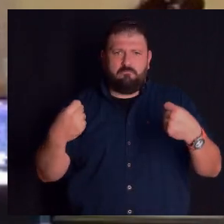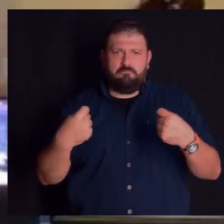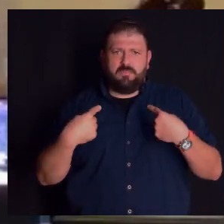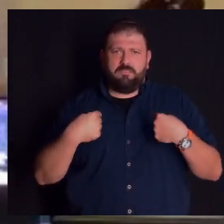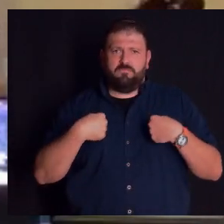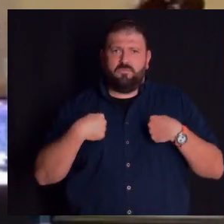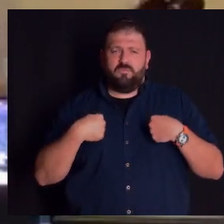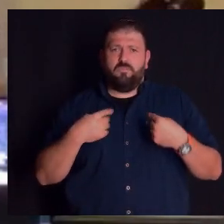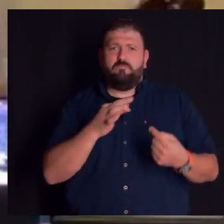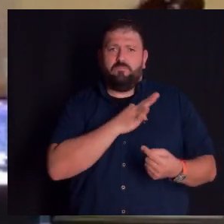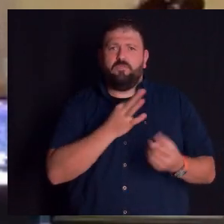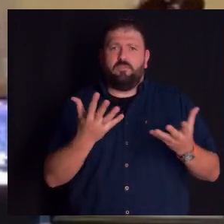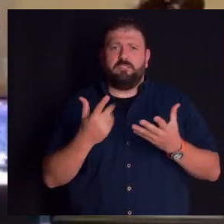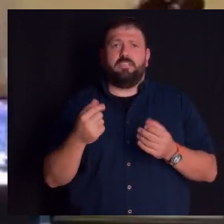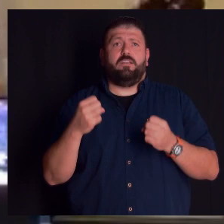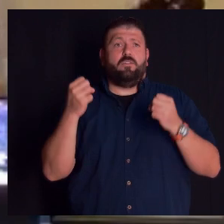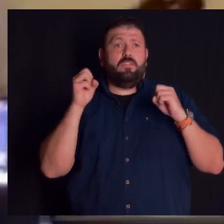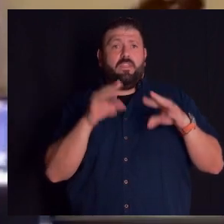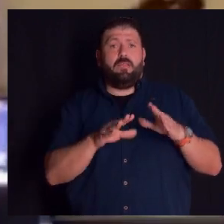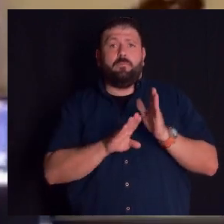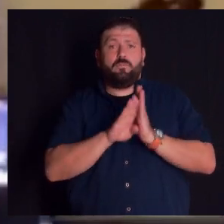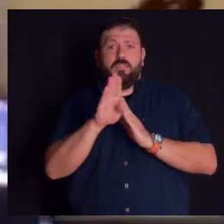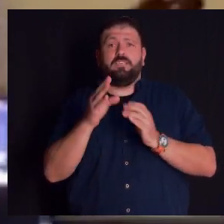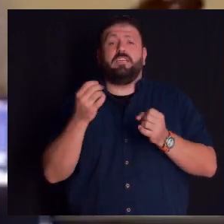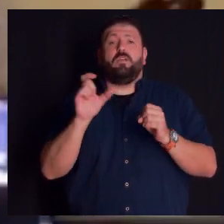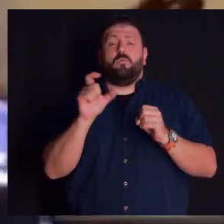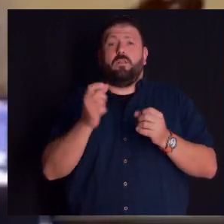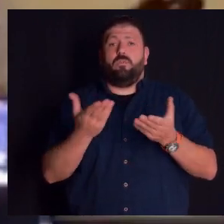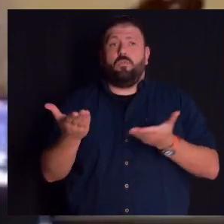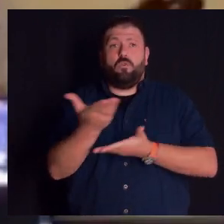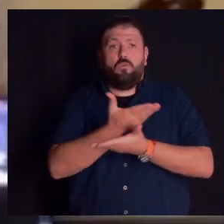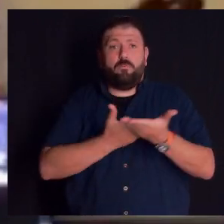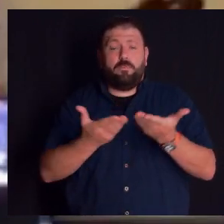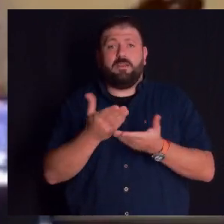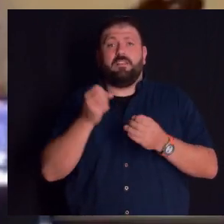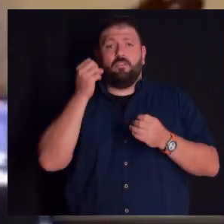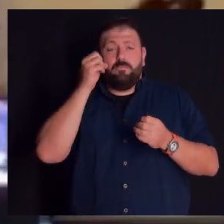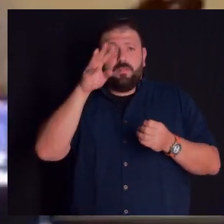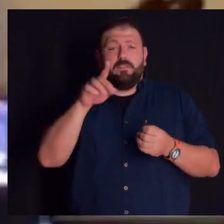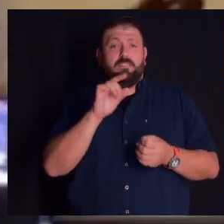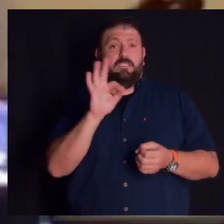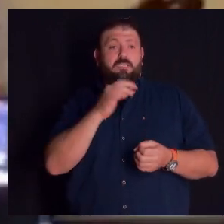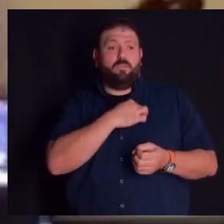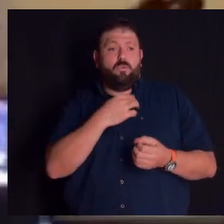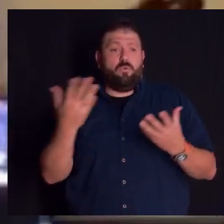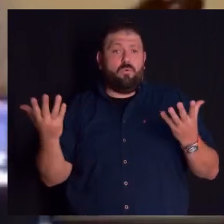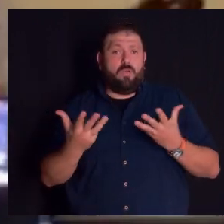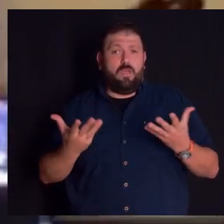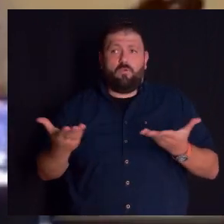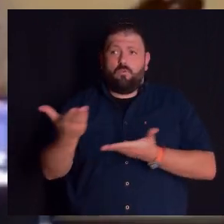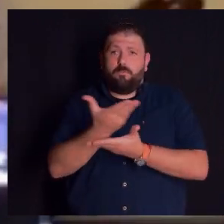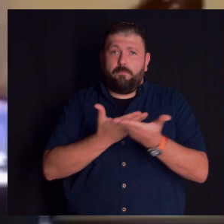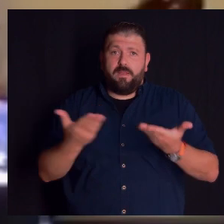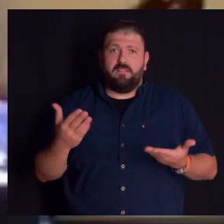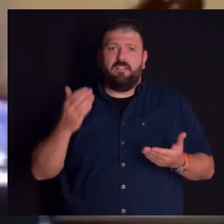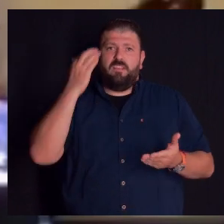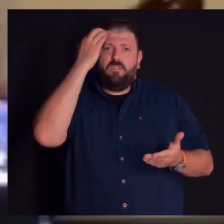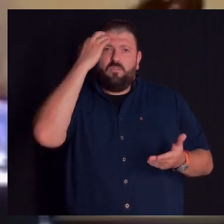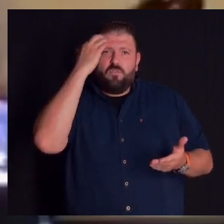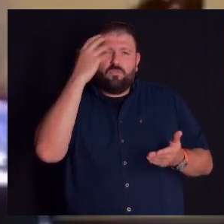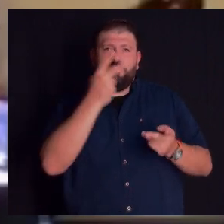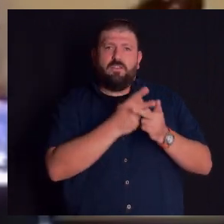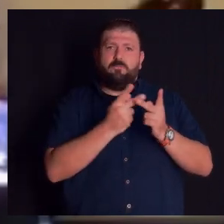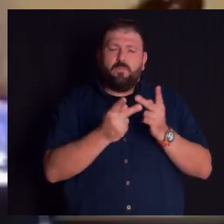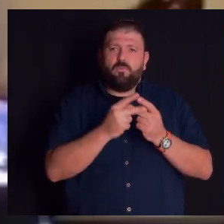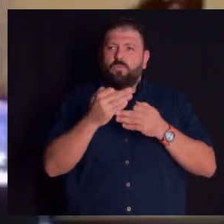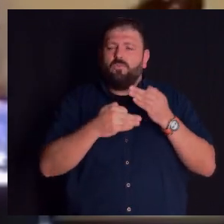yourself. dejamos de crecer en When you stop OmniLife es porque growing in dejamos de Ofnalize compartir. because you He stop entendido sharing, si yo I've understood comparto, that si if I yo share, if empiezo I a servir help, a if los I demás, serve to